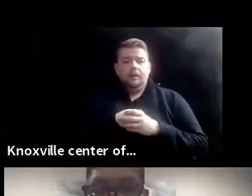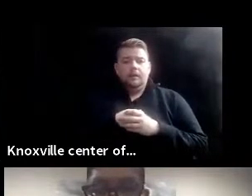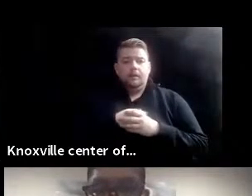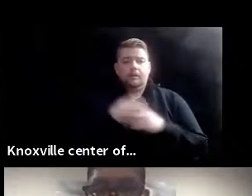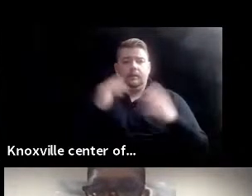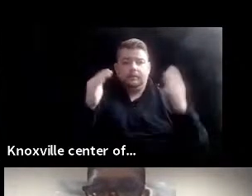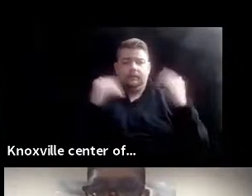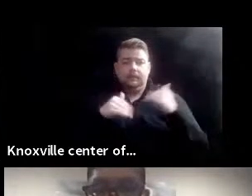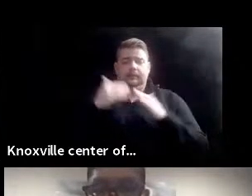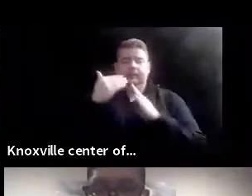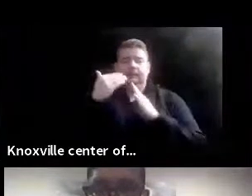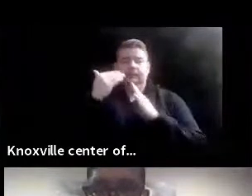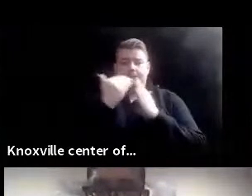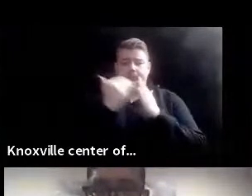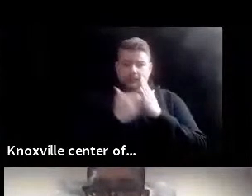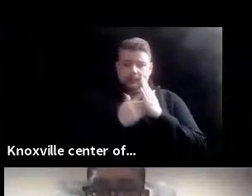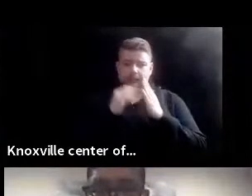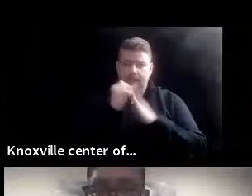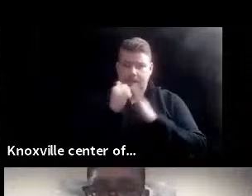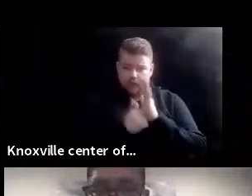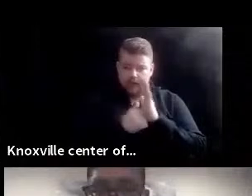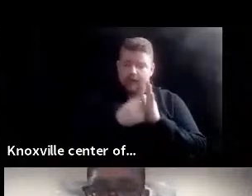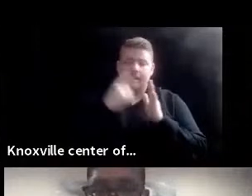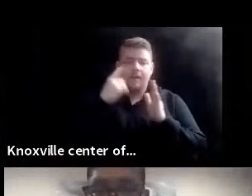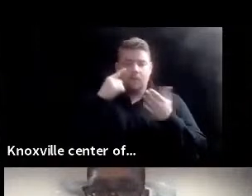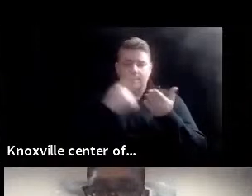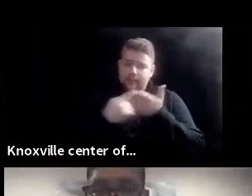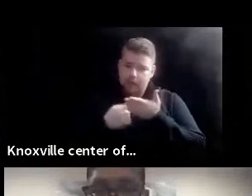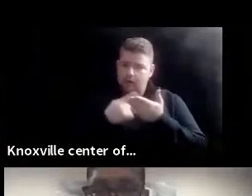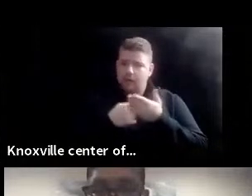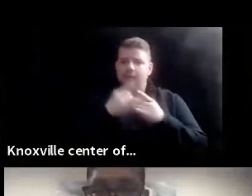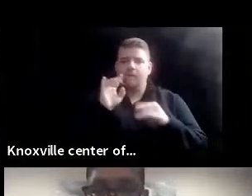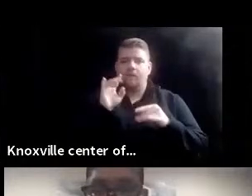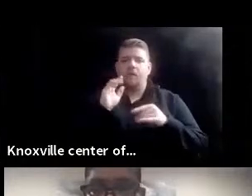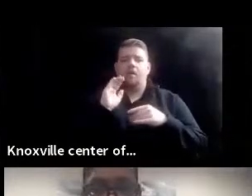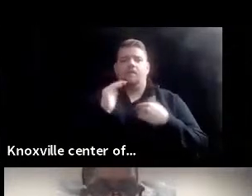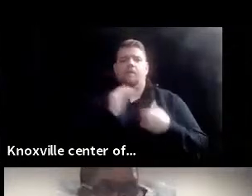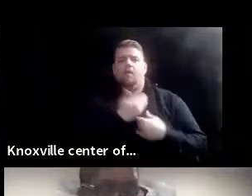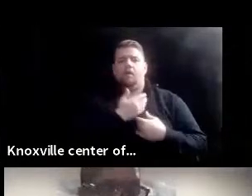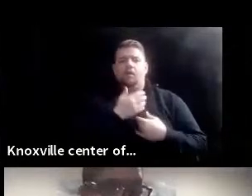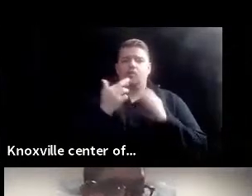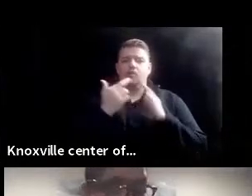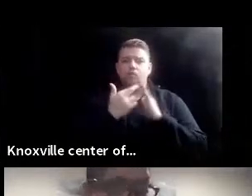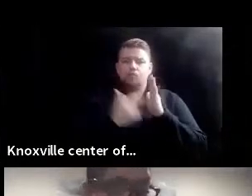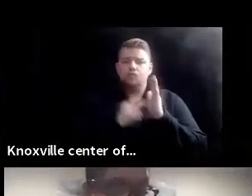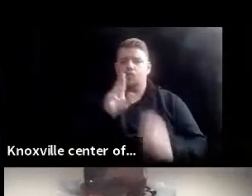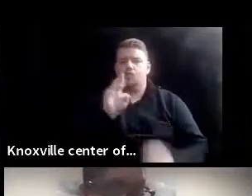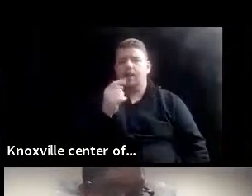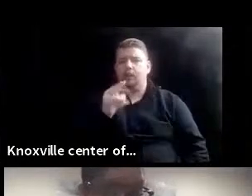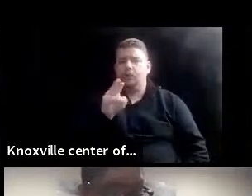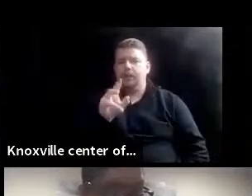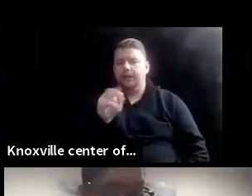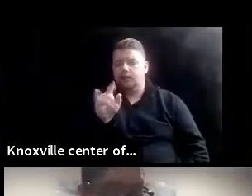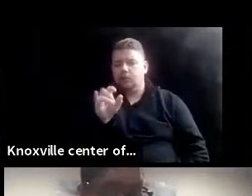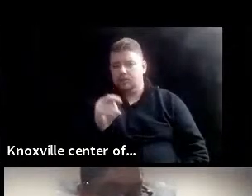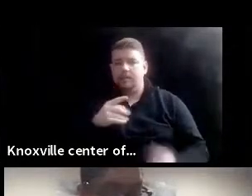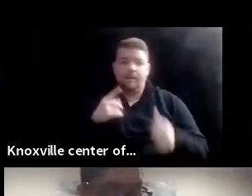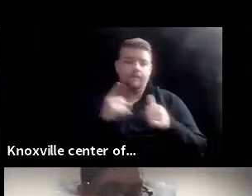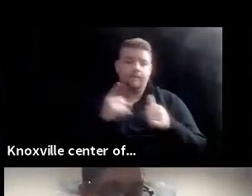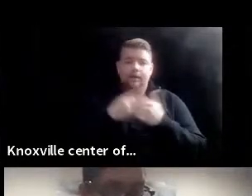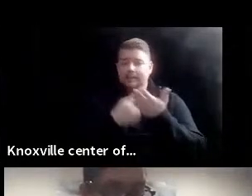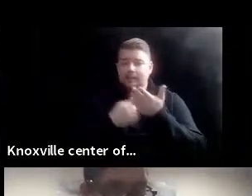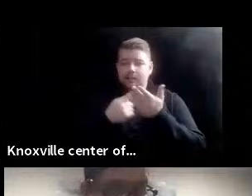on our agenda then is a discussion of our regulations. And in our first discussion will